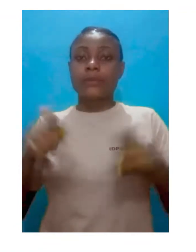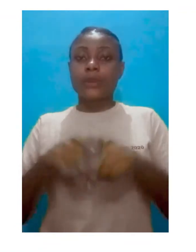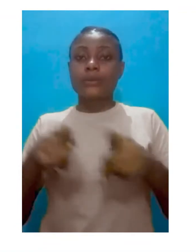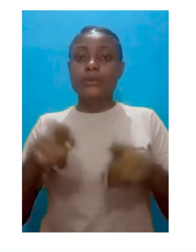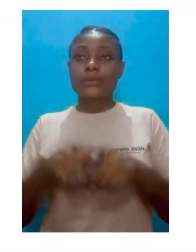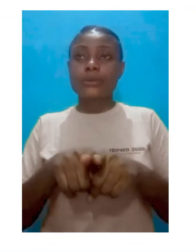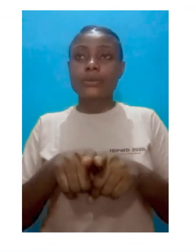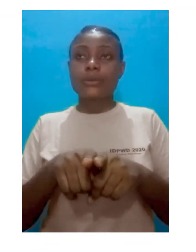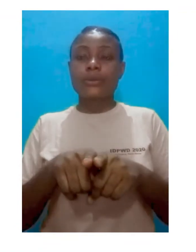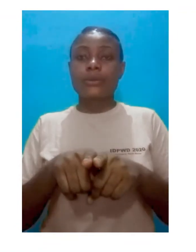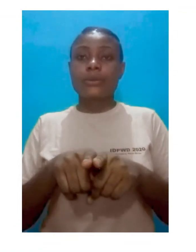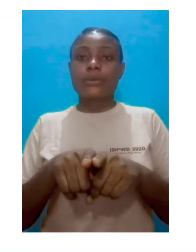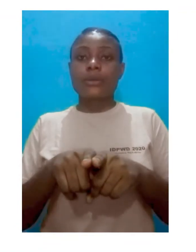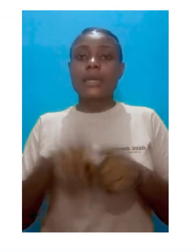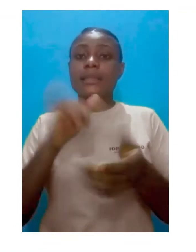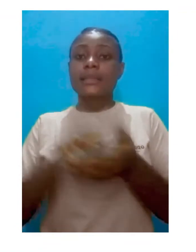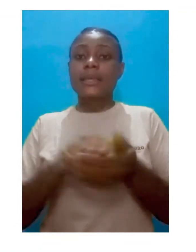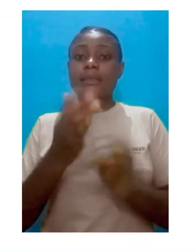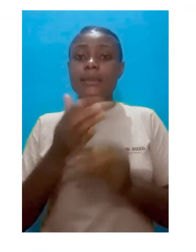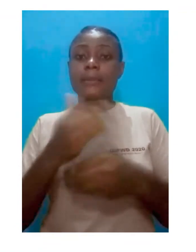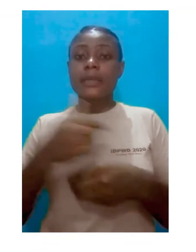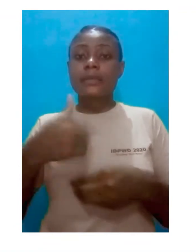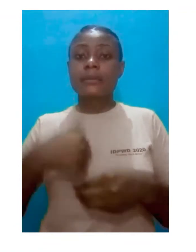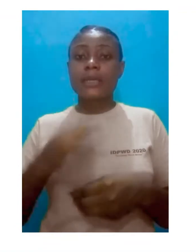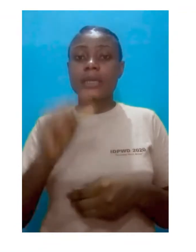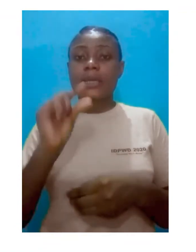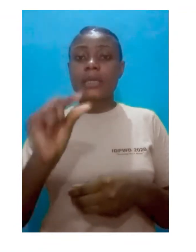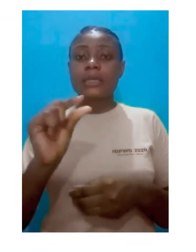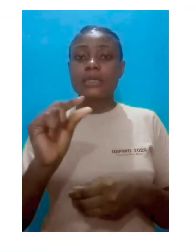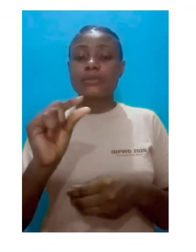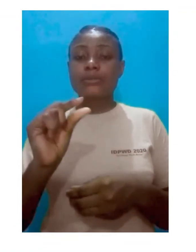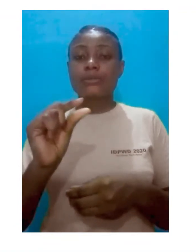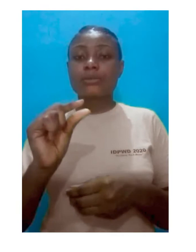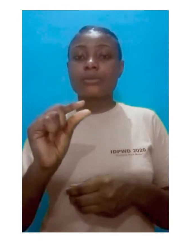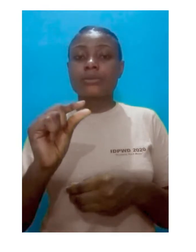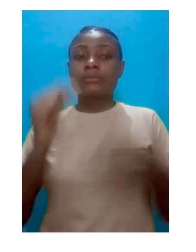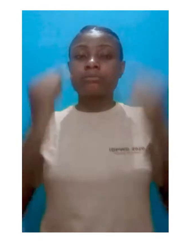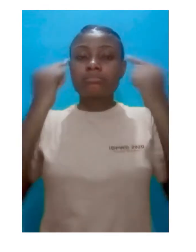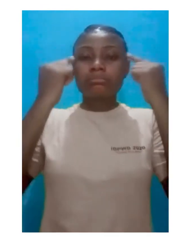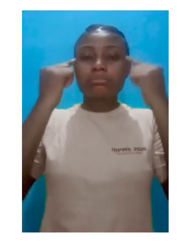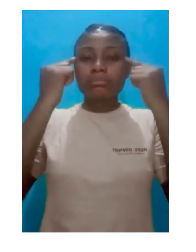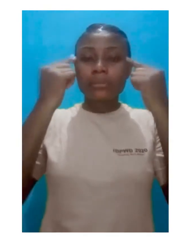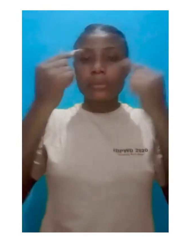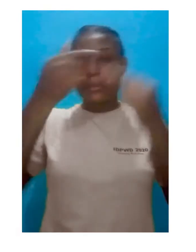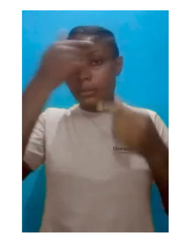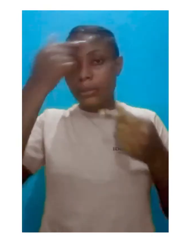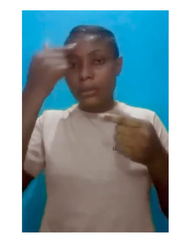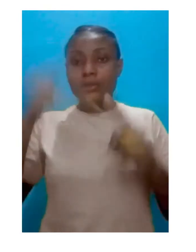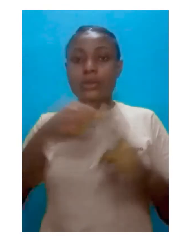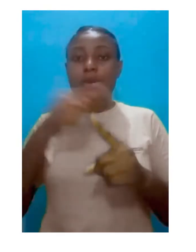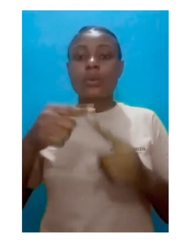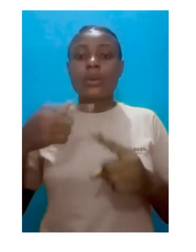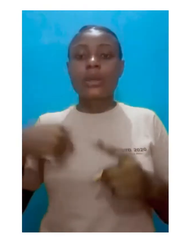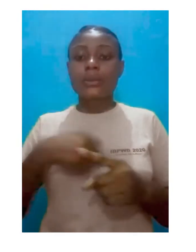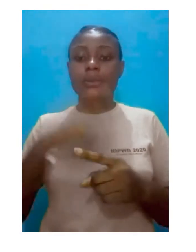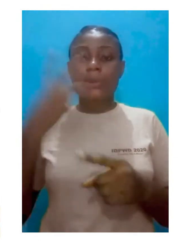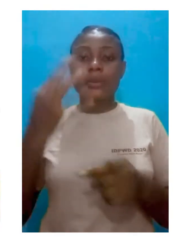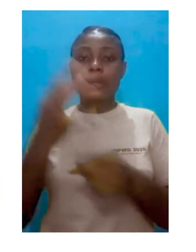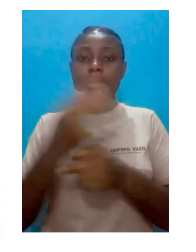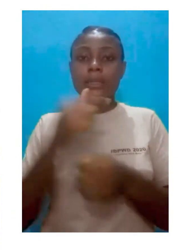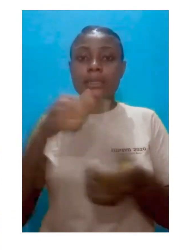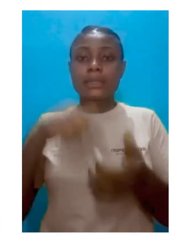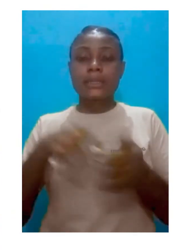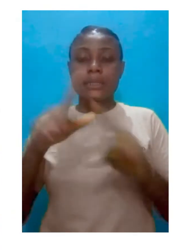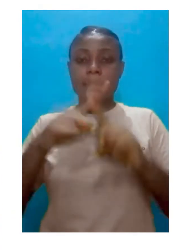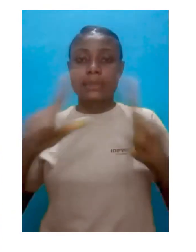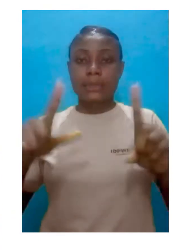here. And that made me a little bit curious, because